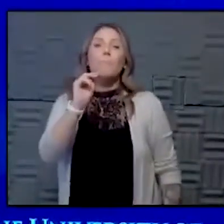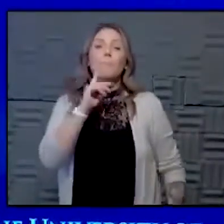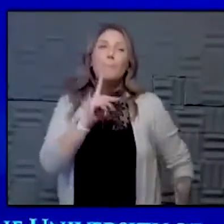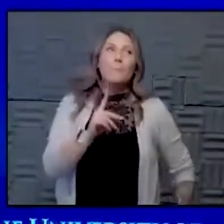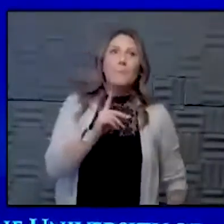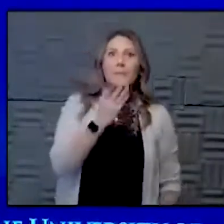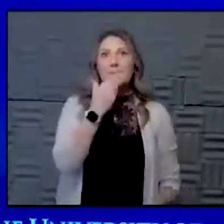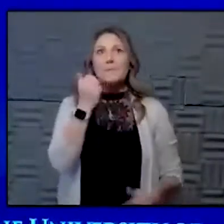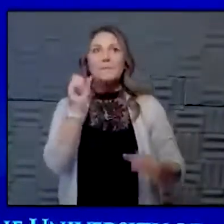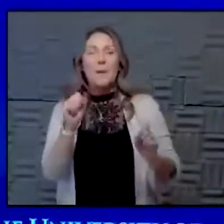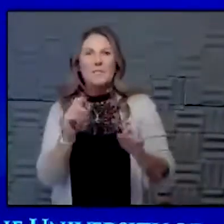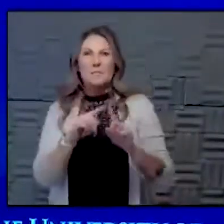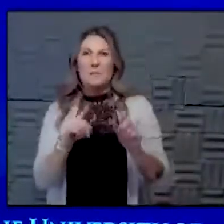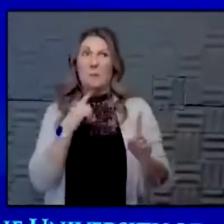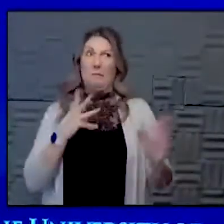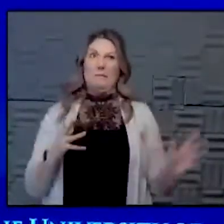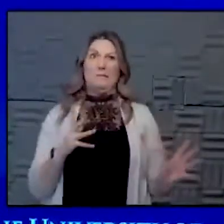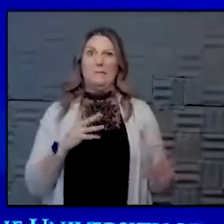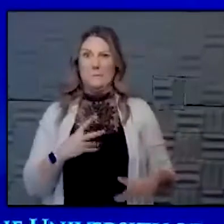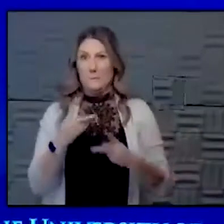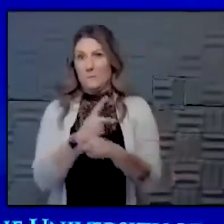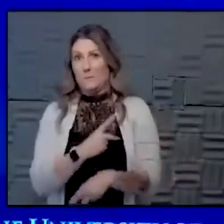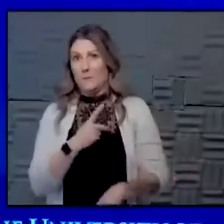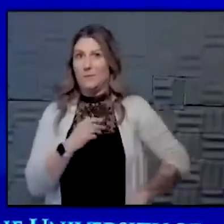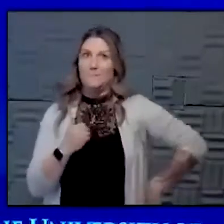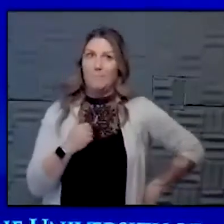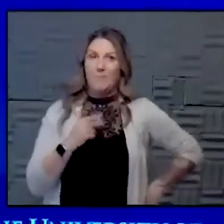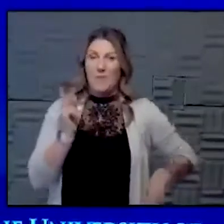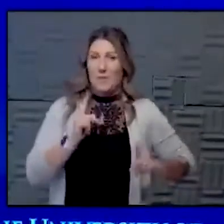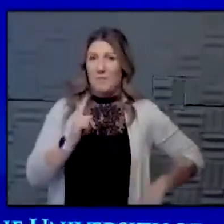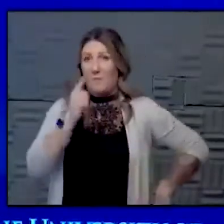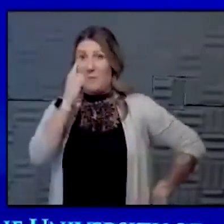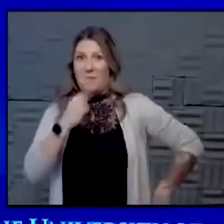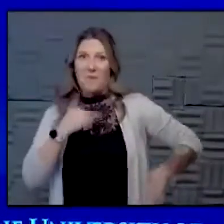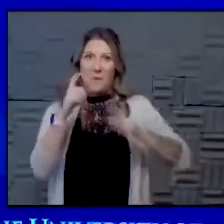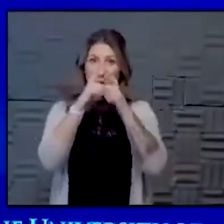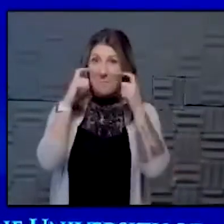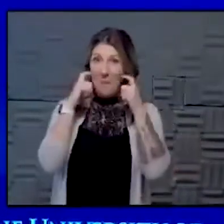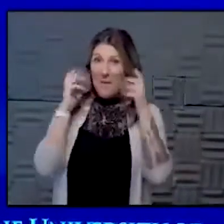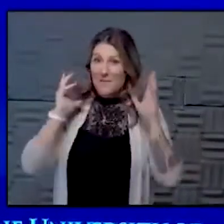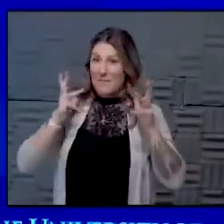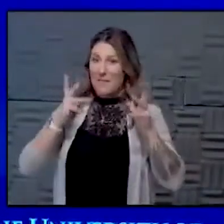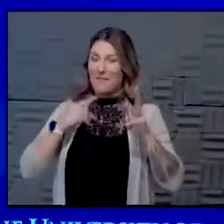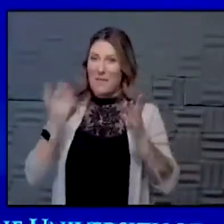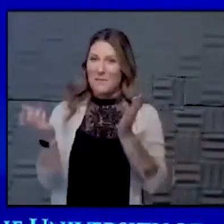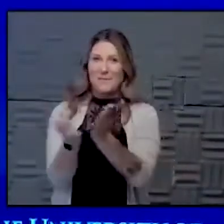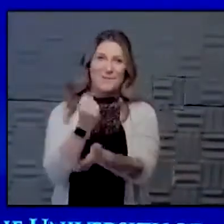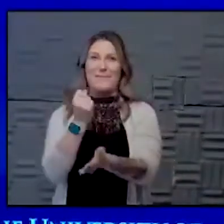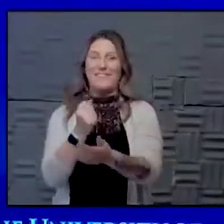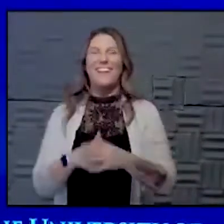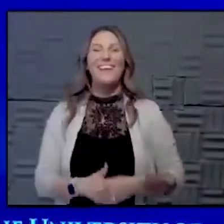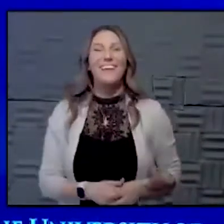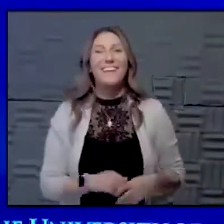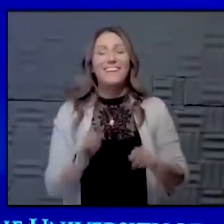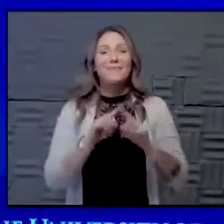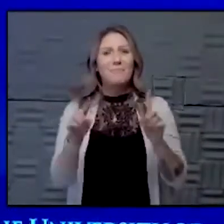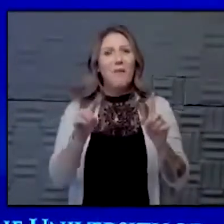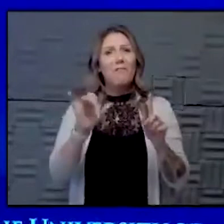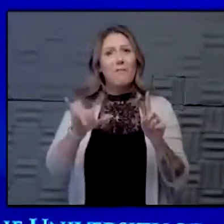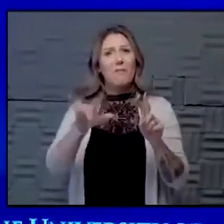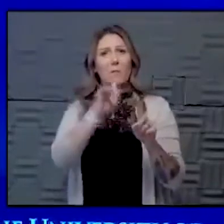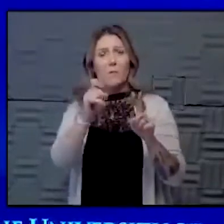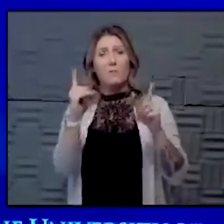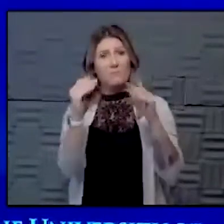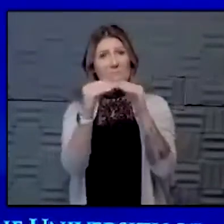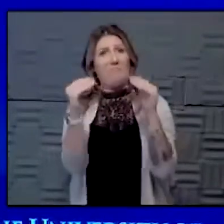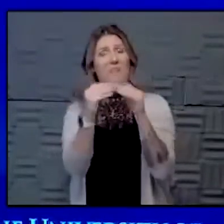key. So everybody else thinks my having a mask on is actually a win. But I think that it's a fair question, and I'm not